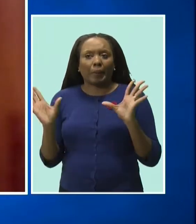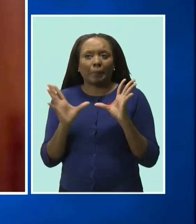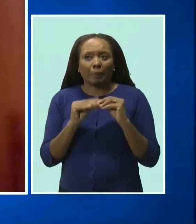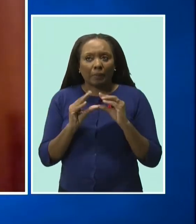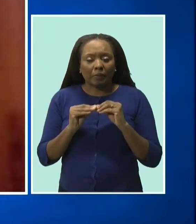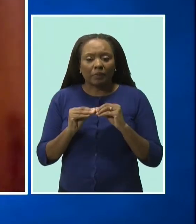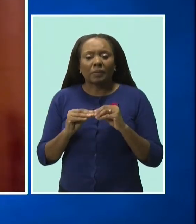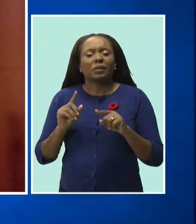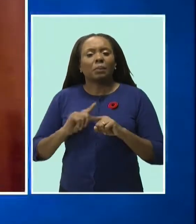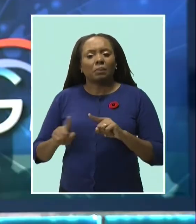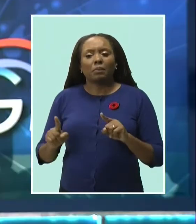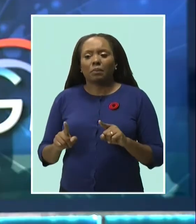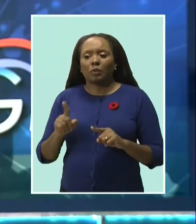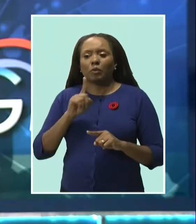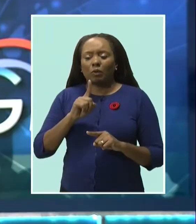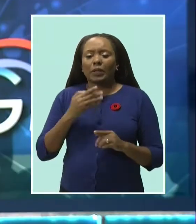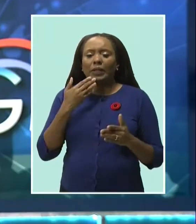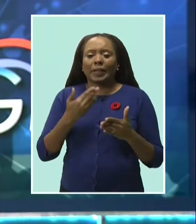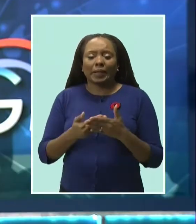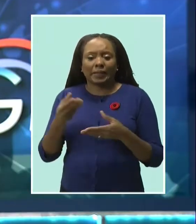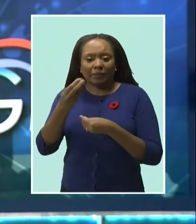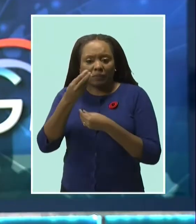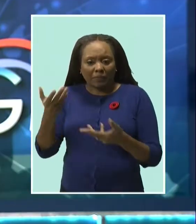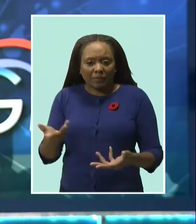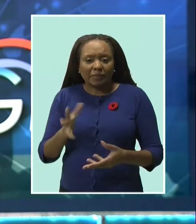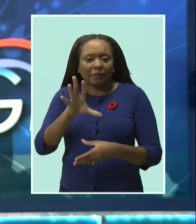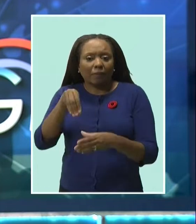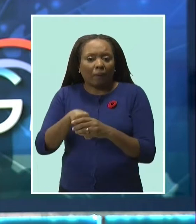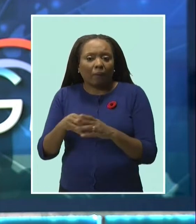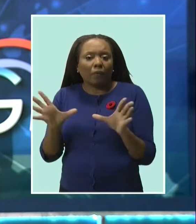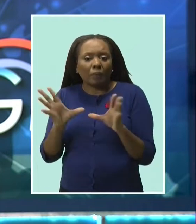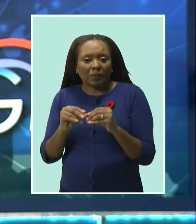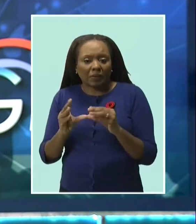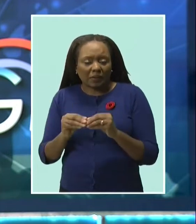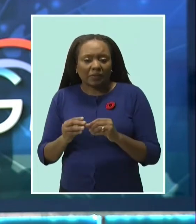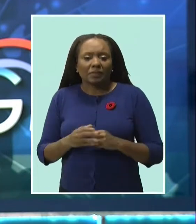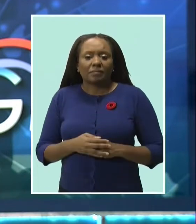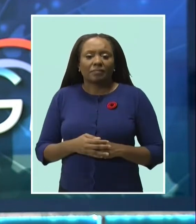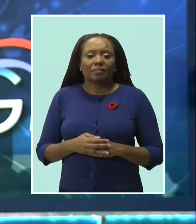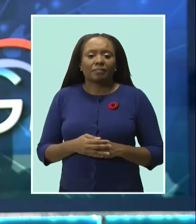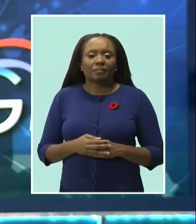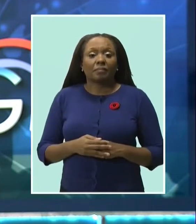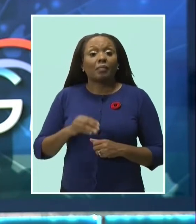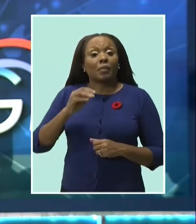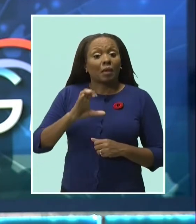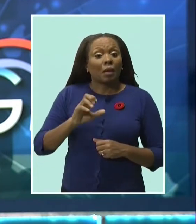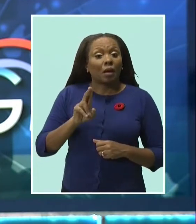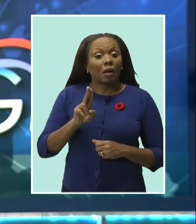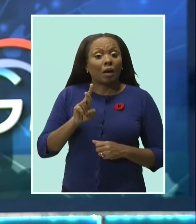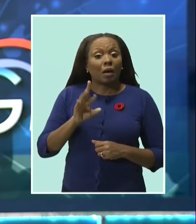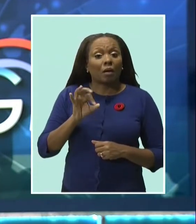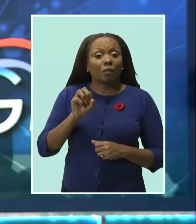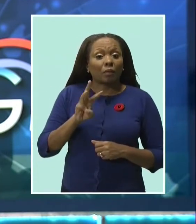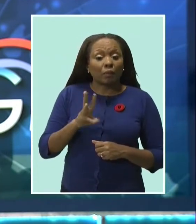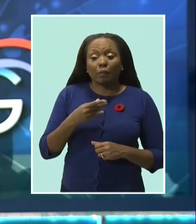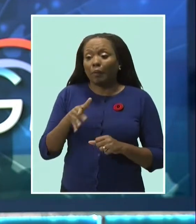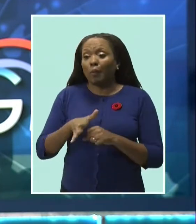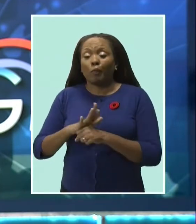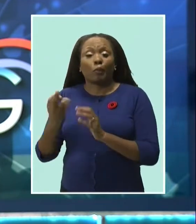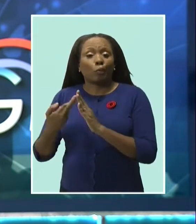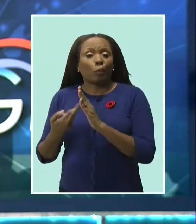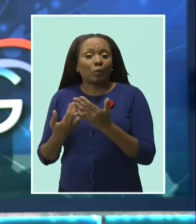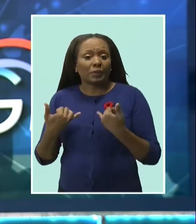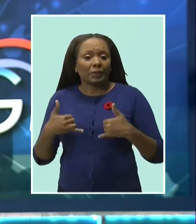the substance. And despite the curfew and COVID-19 protocols, hotel bookings remain very strong